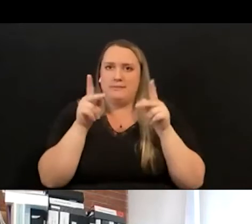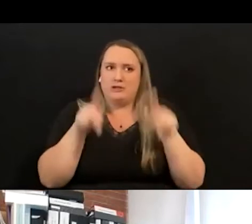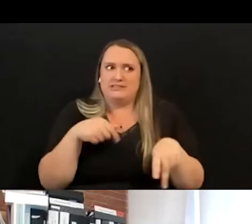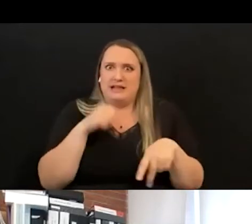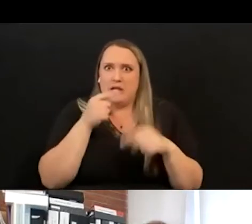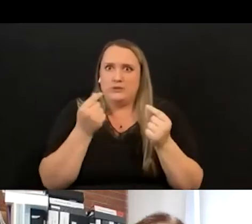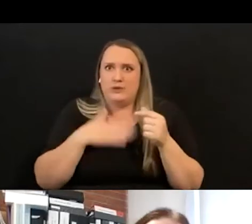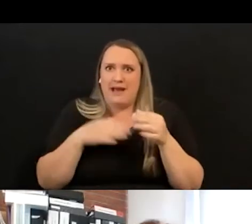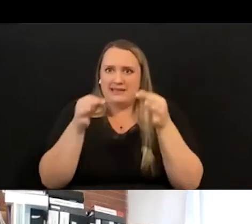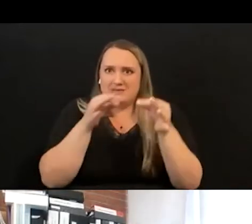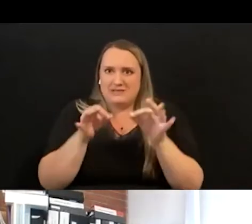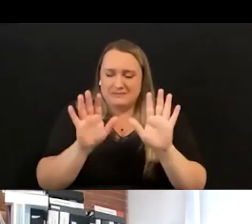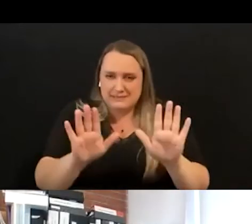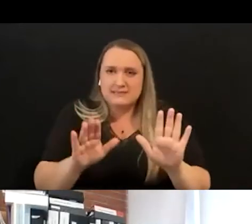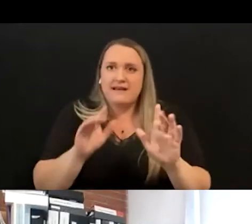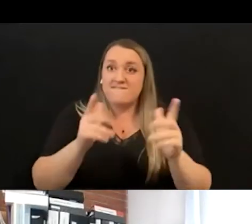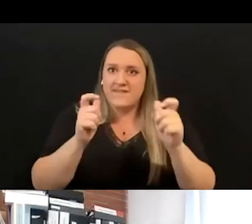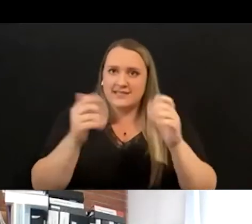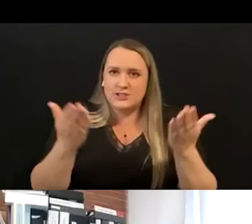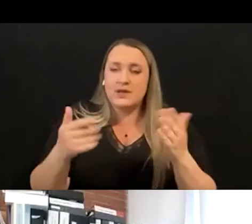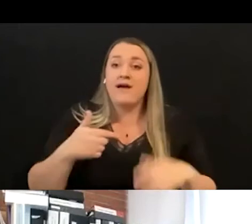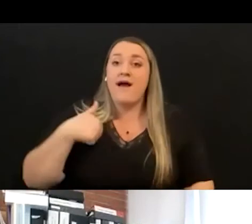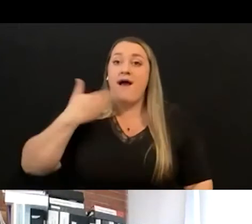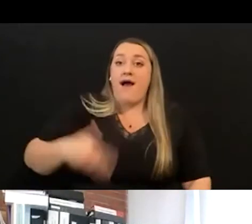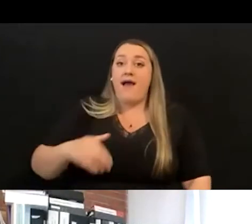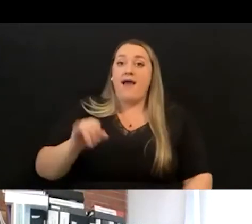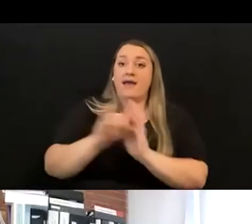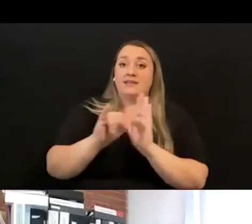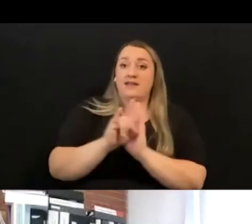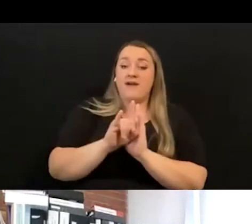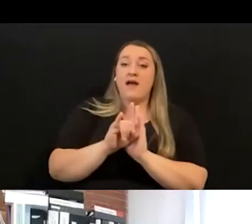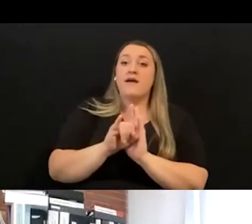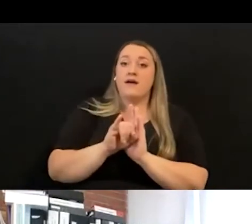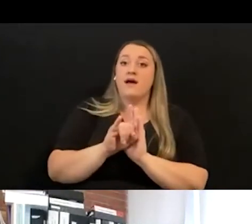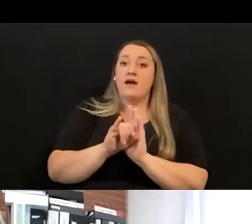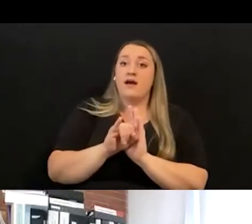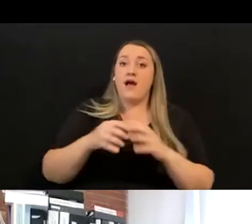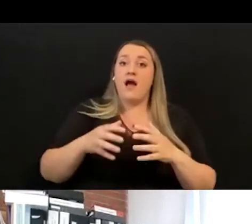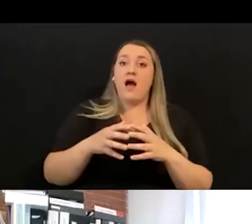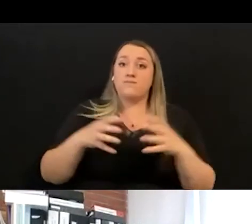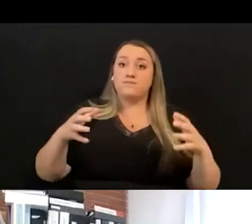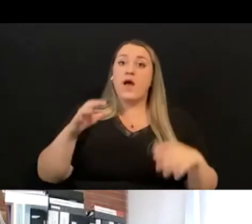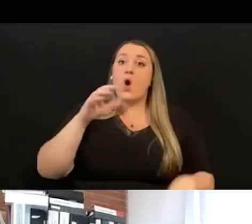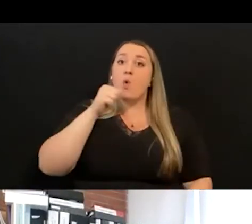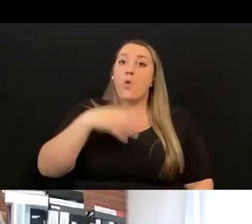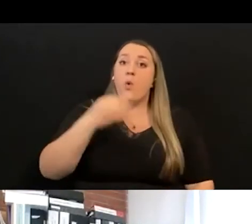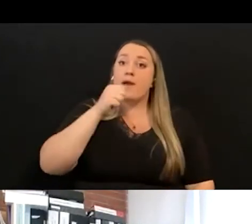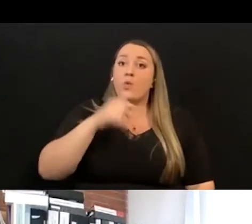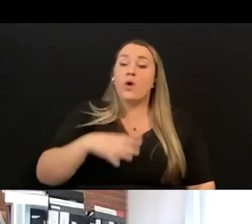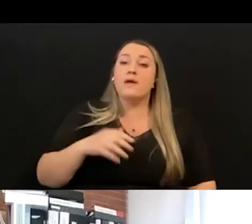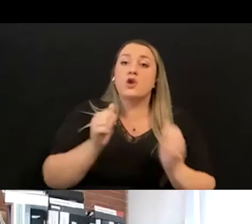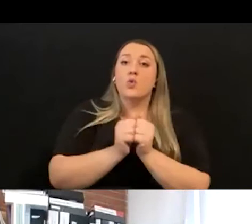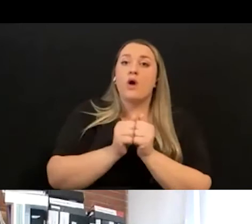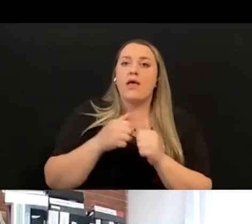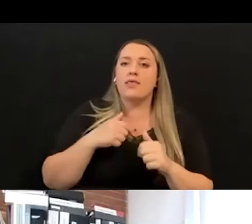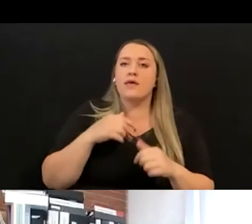quick and fast here. I'm identify as a fat white woman with my kind of